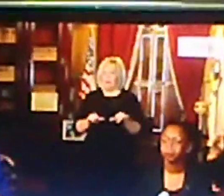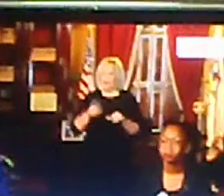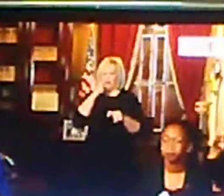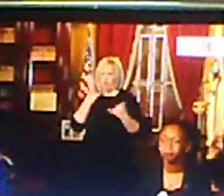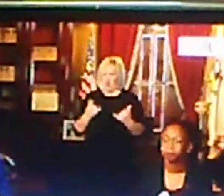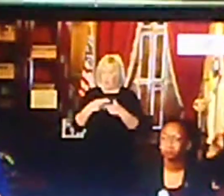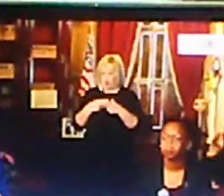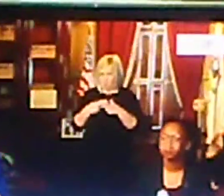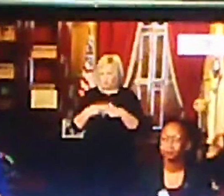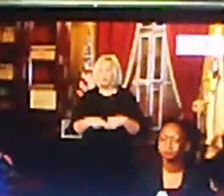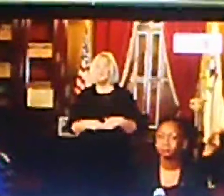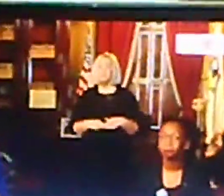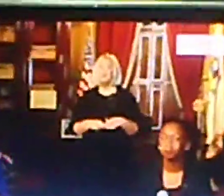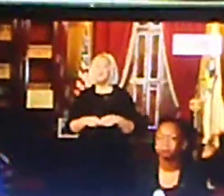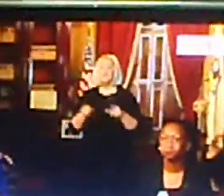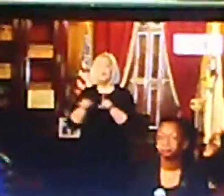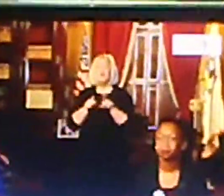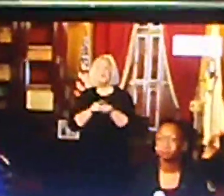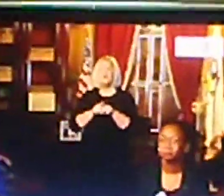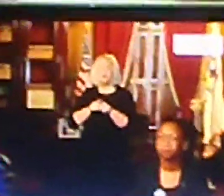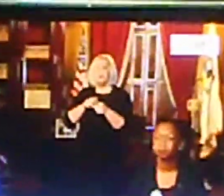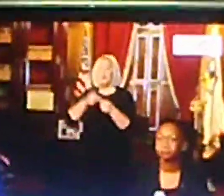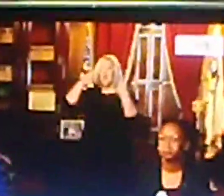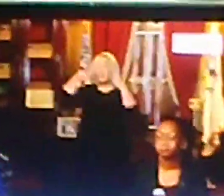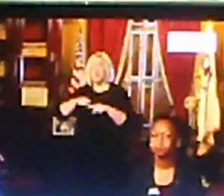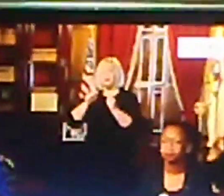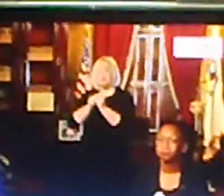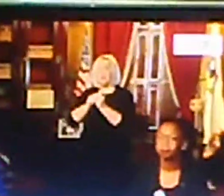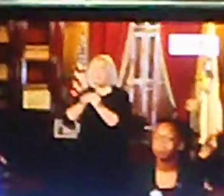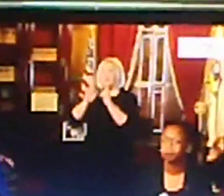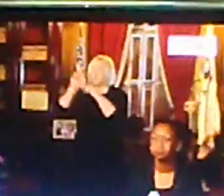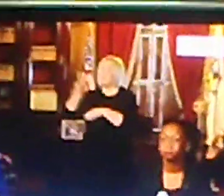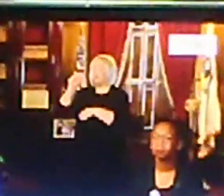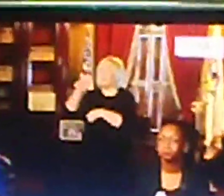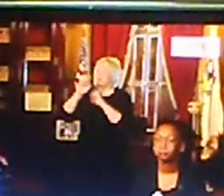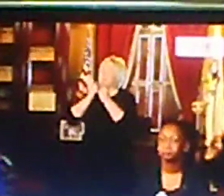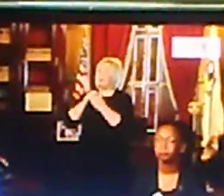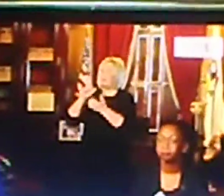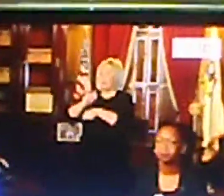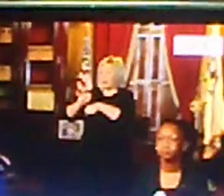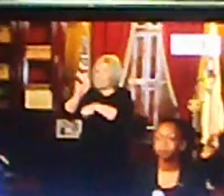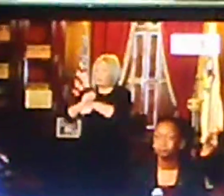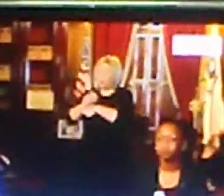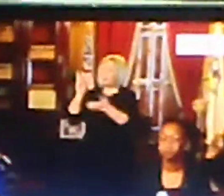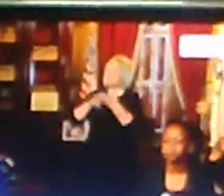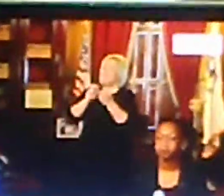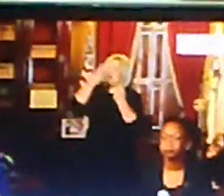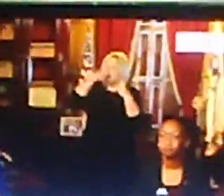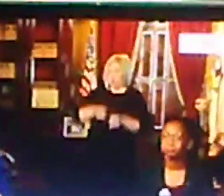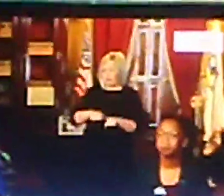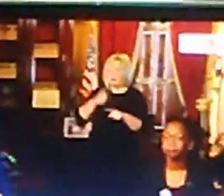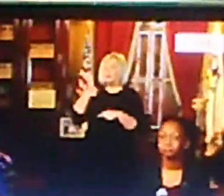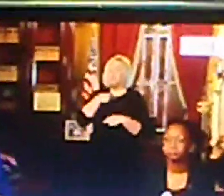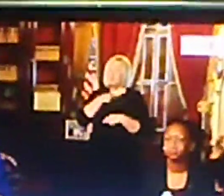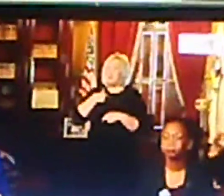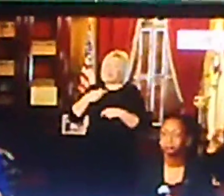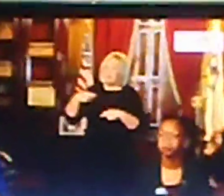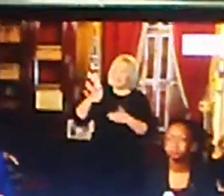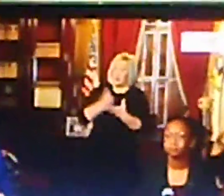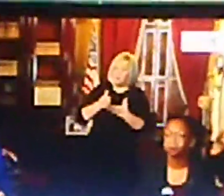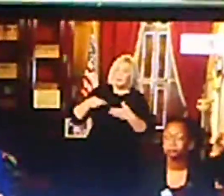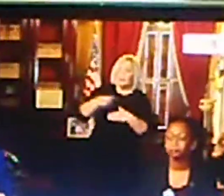an agreement between Michigan and the U.S. Department of Labor to implement pandemic unemployment assistance and compensation programs